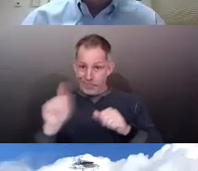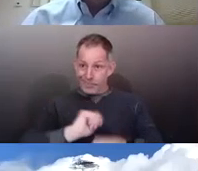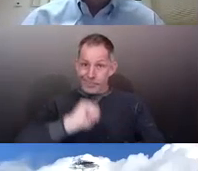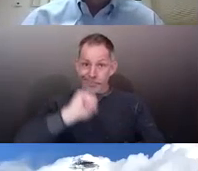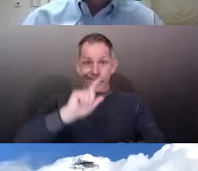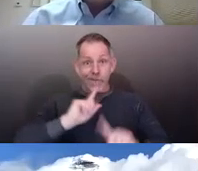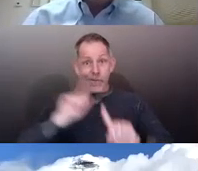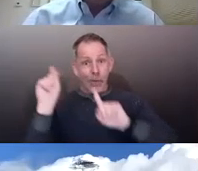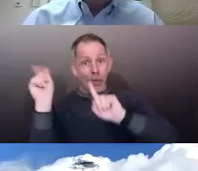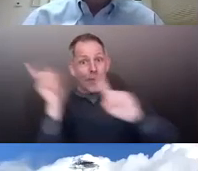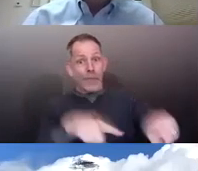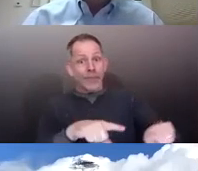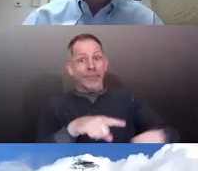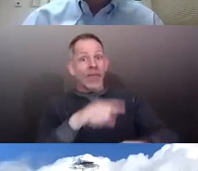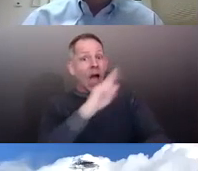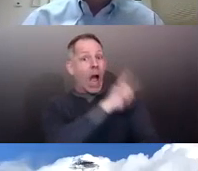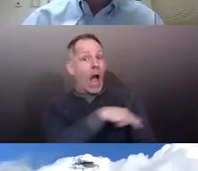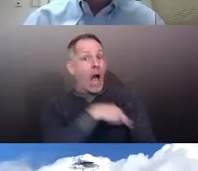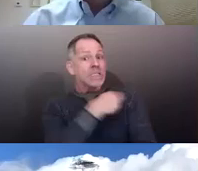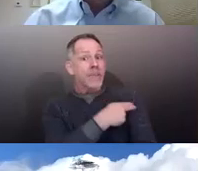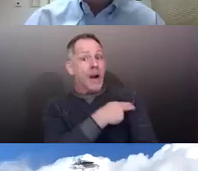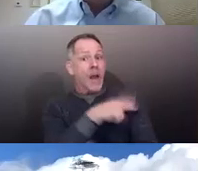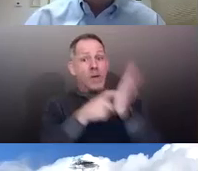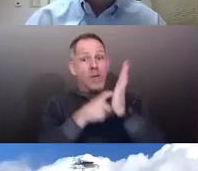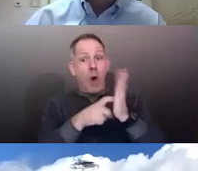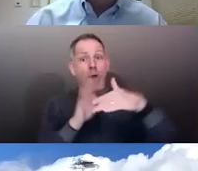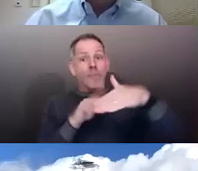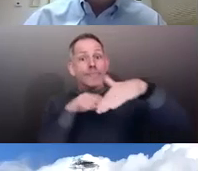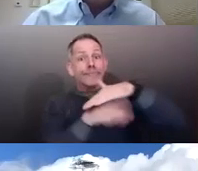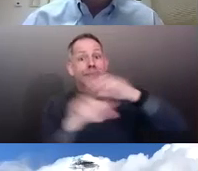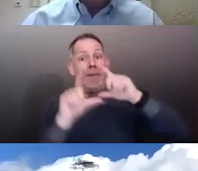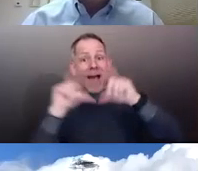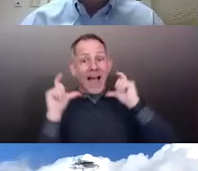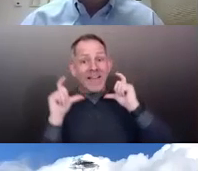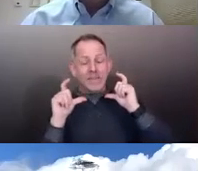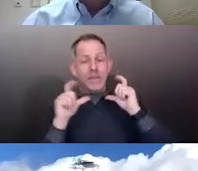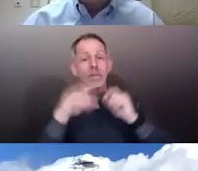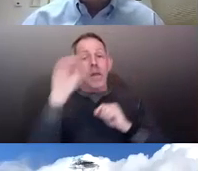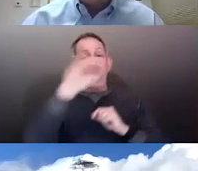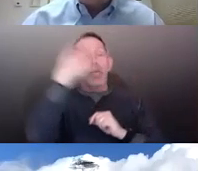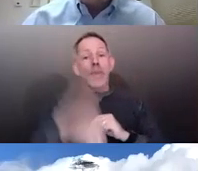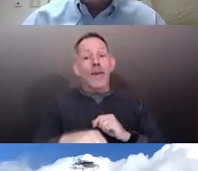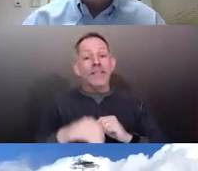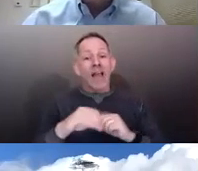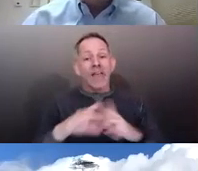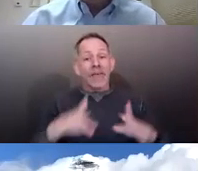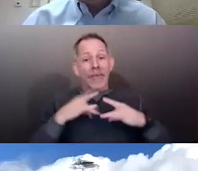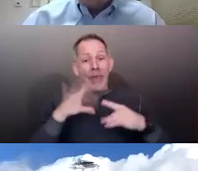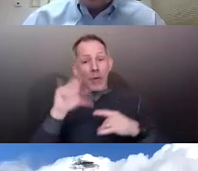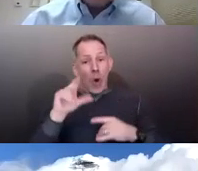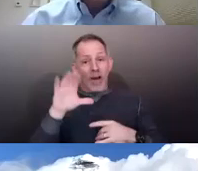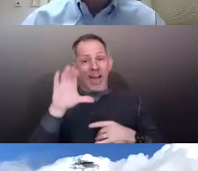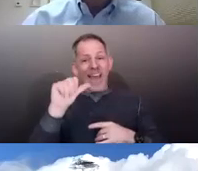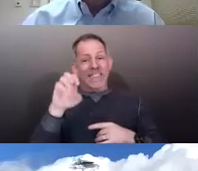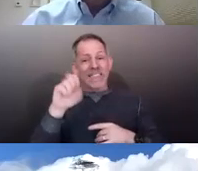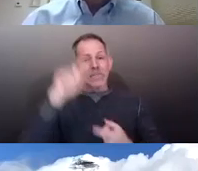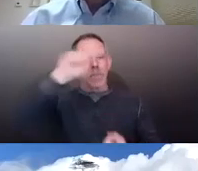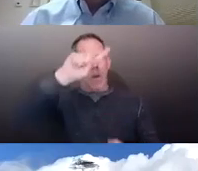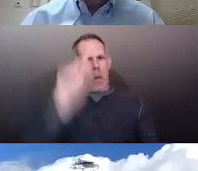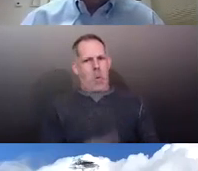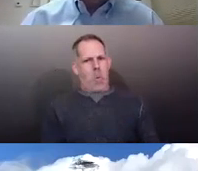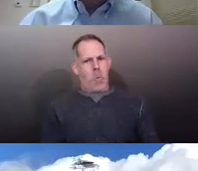Just the usual tips, trying to keep things spaced out, try to stay distant from others that are not in your household, wherever you